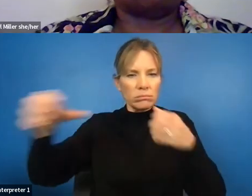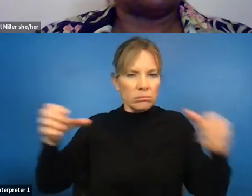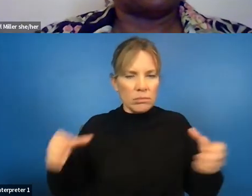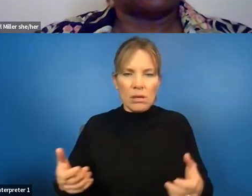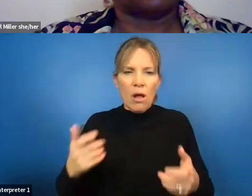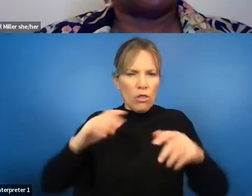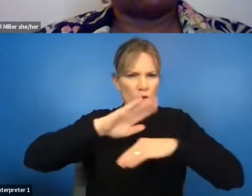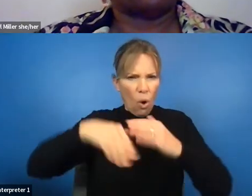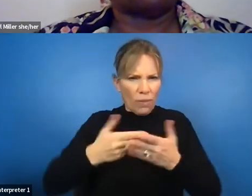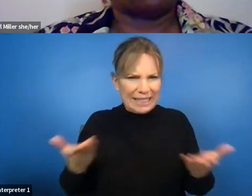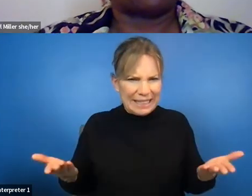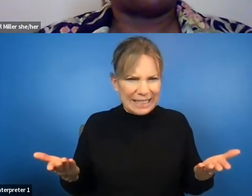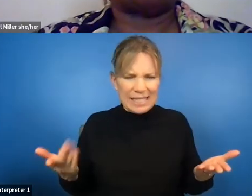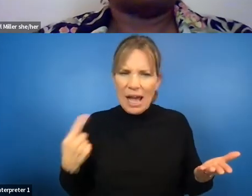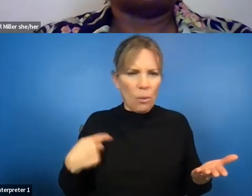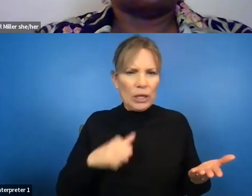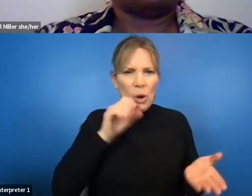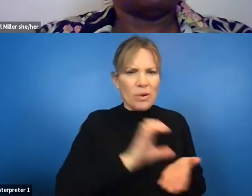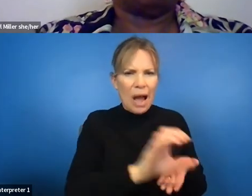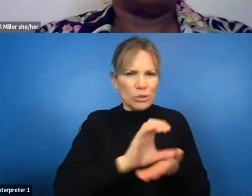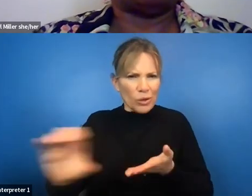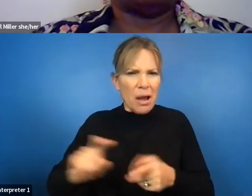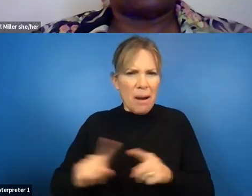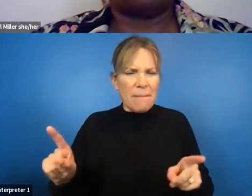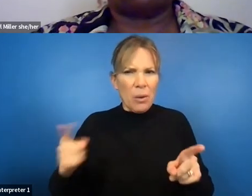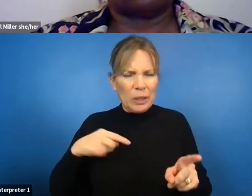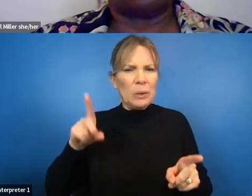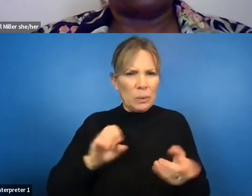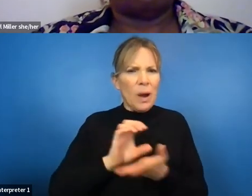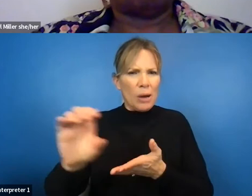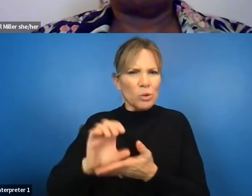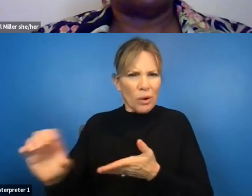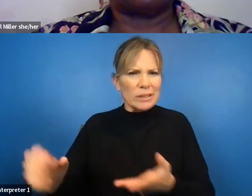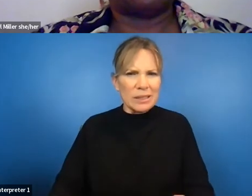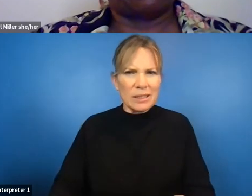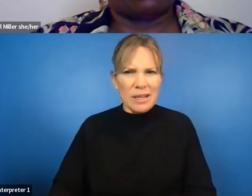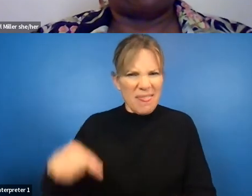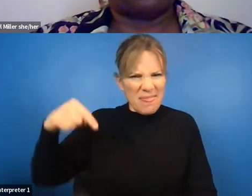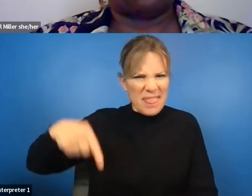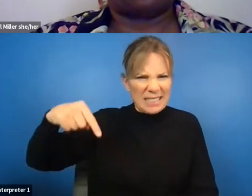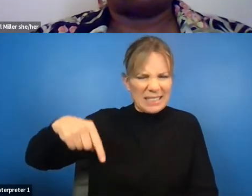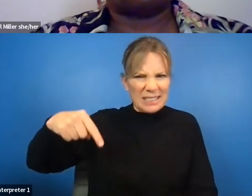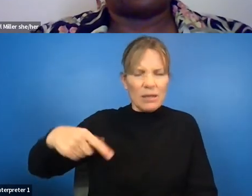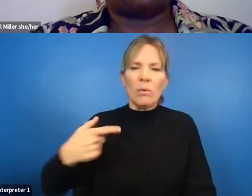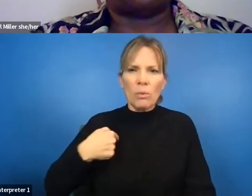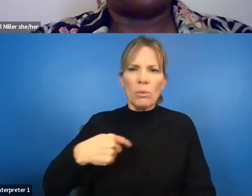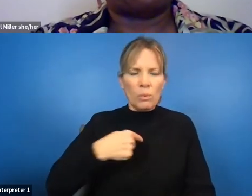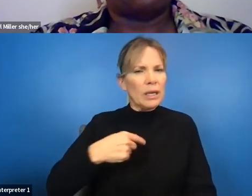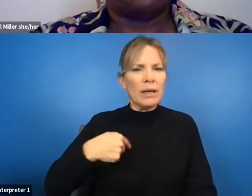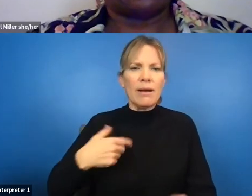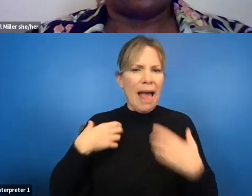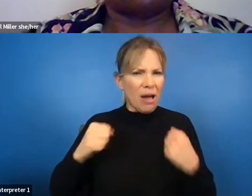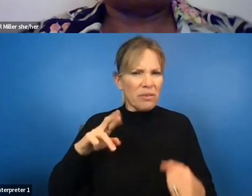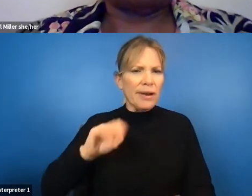all of these things that we don't outsource, but we do outsource this. We do outsource